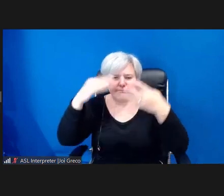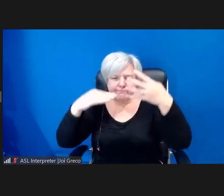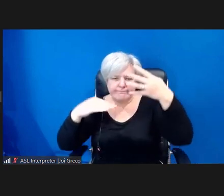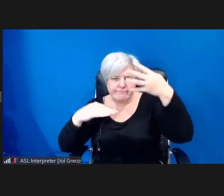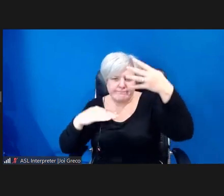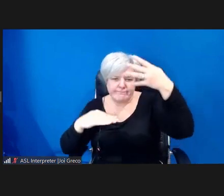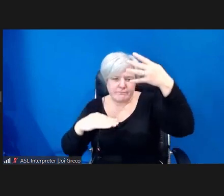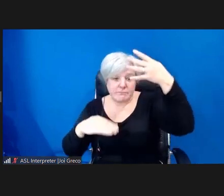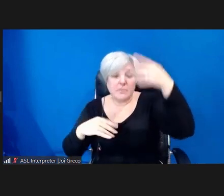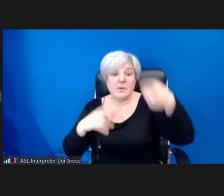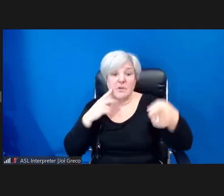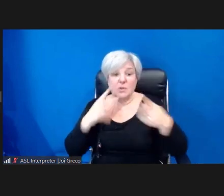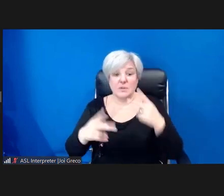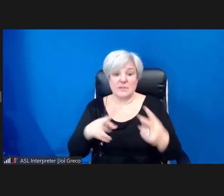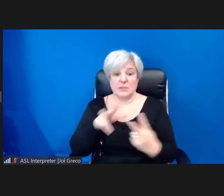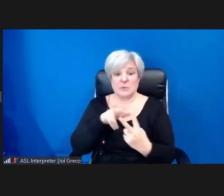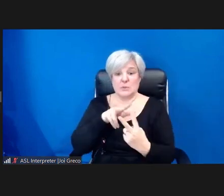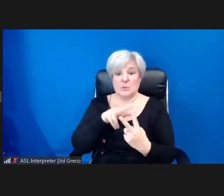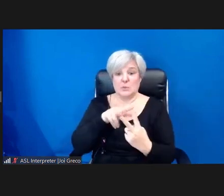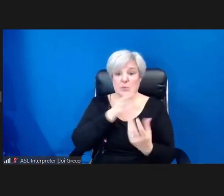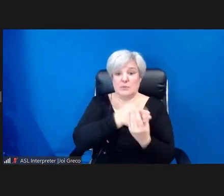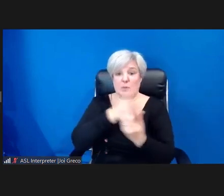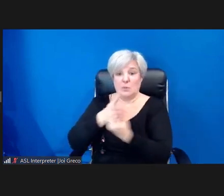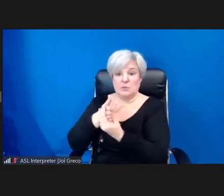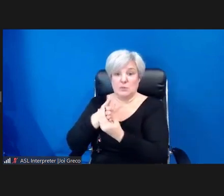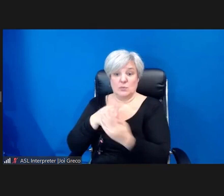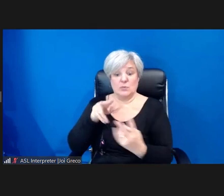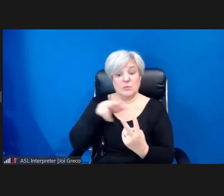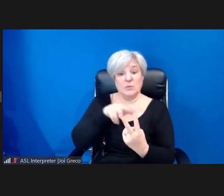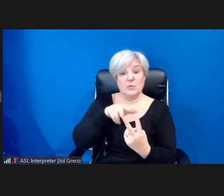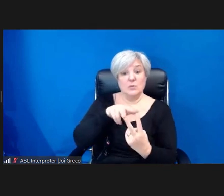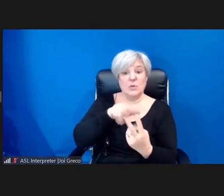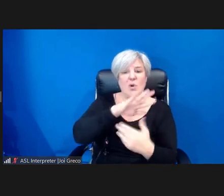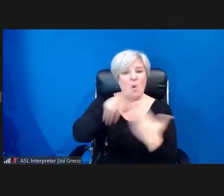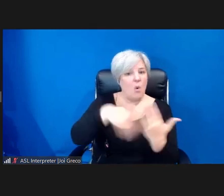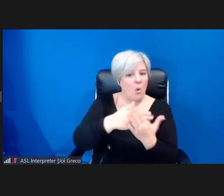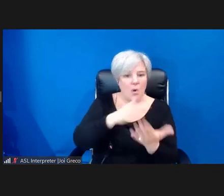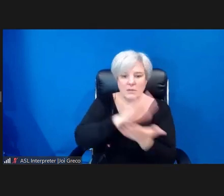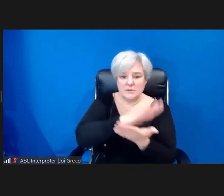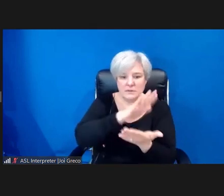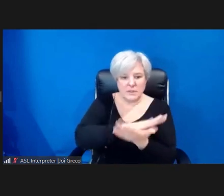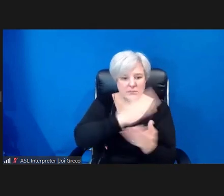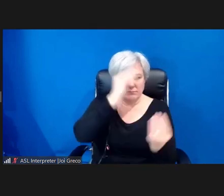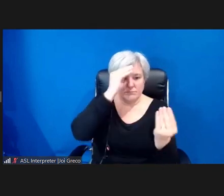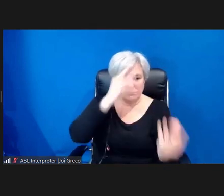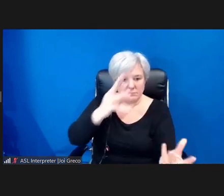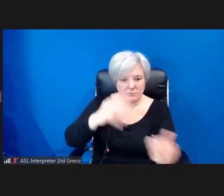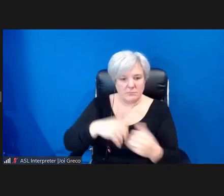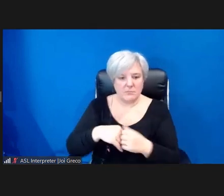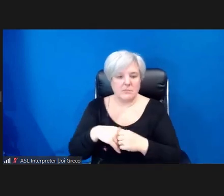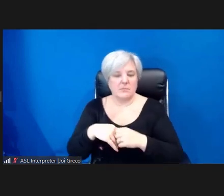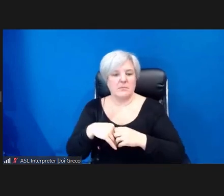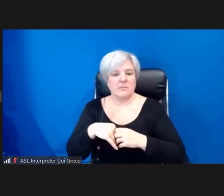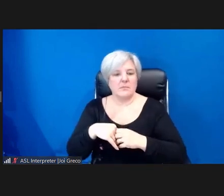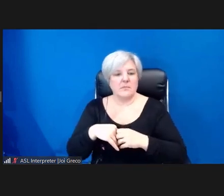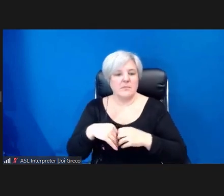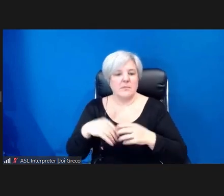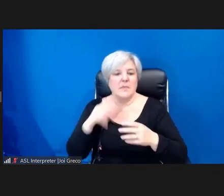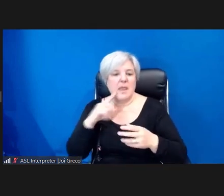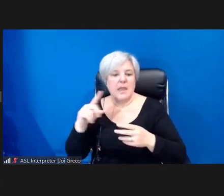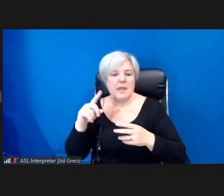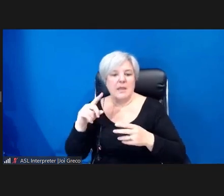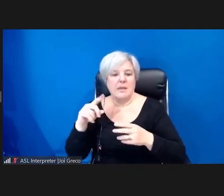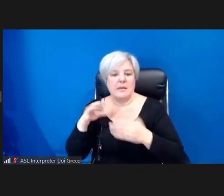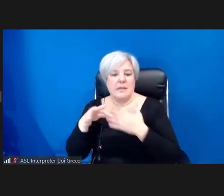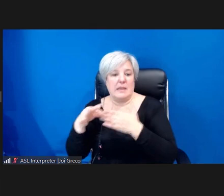page, you will find two folders containing all of the documents we've shared with you from the appendices of the guidebook and